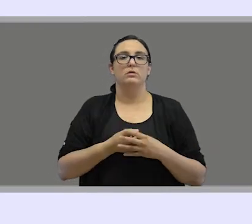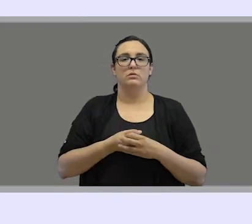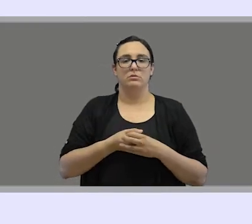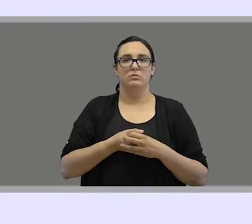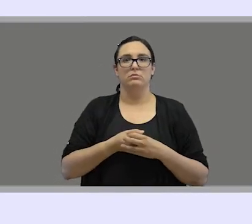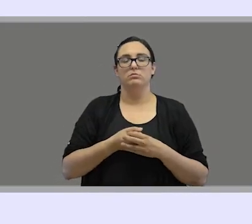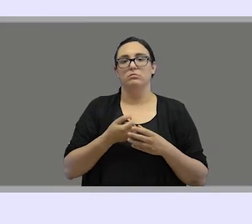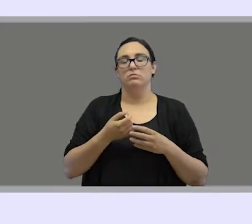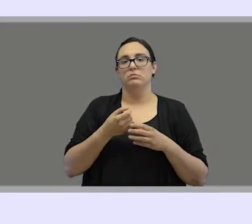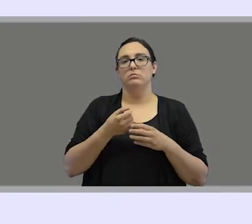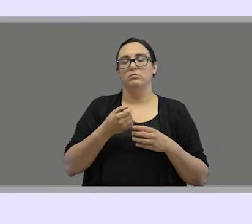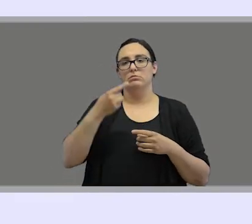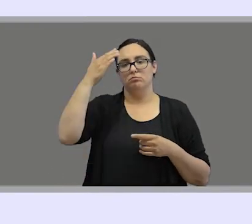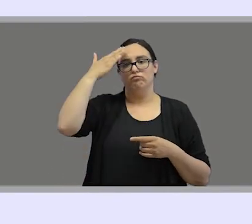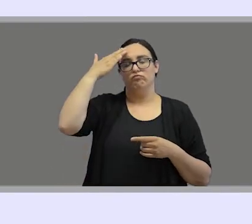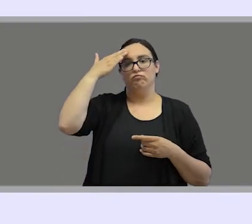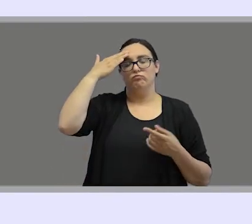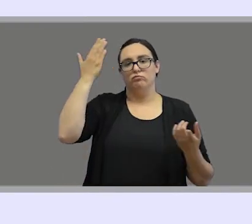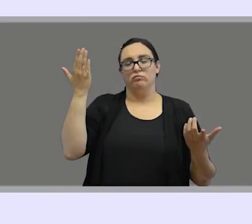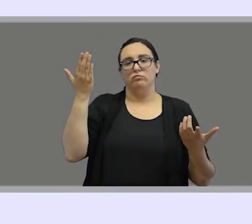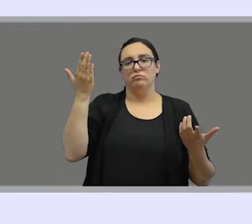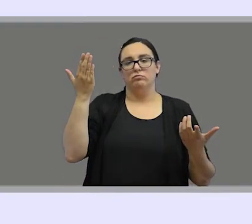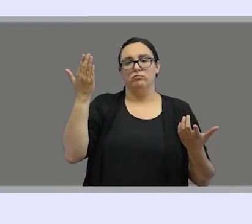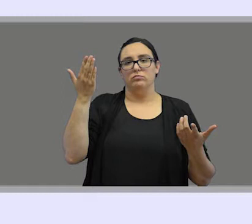important to realize that